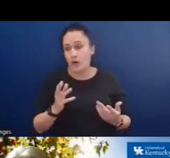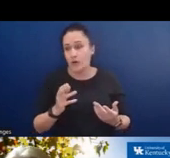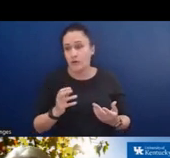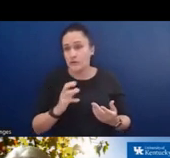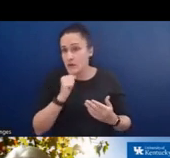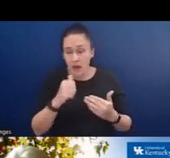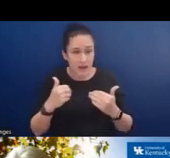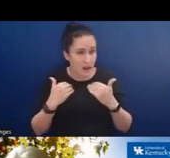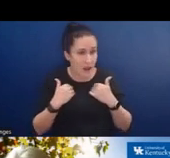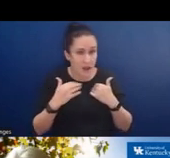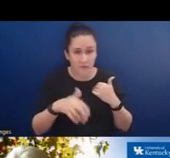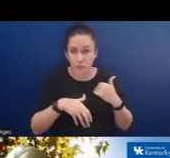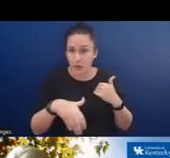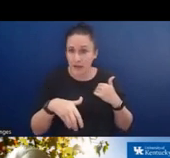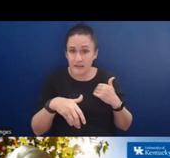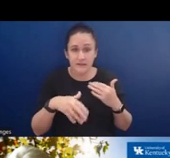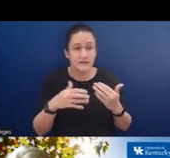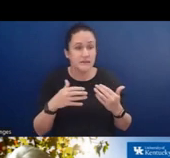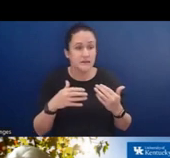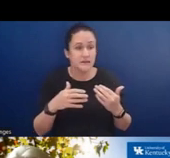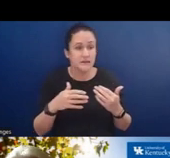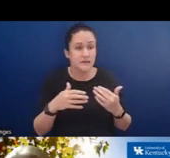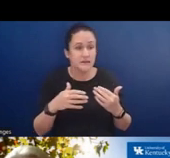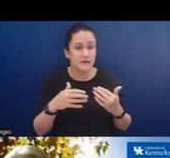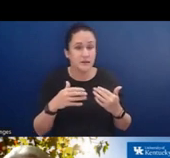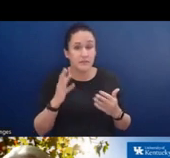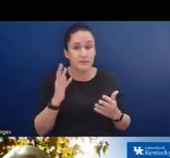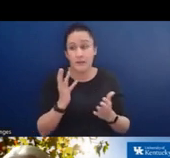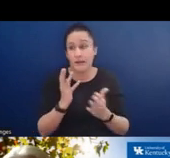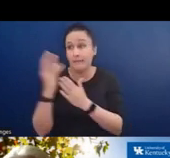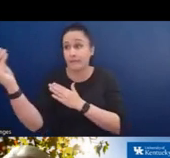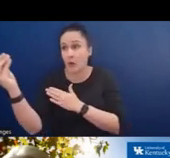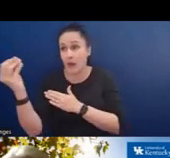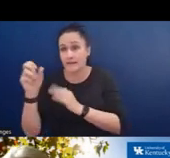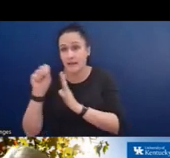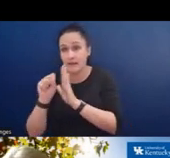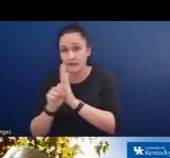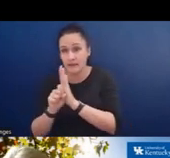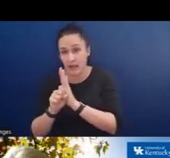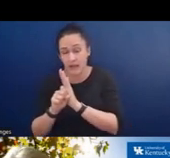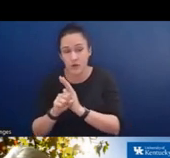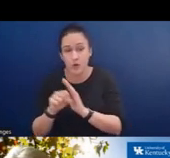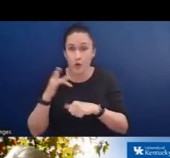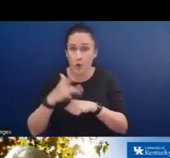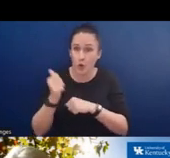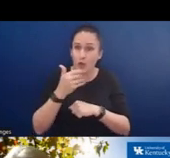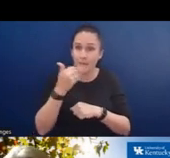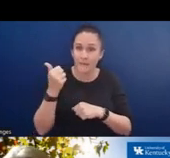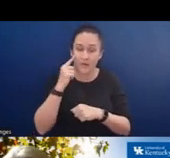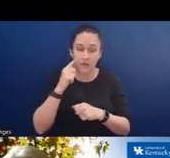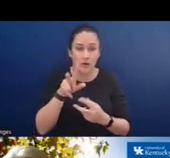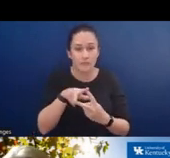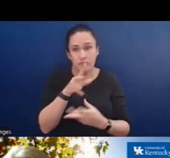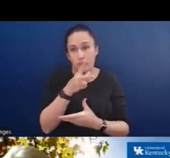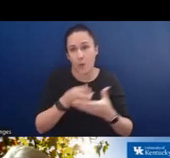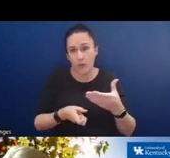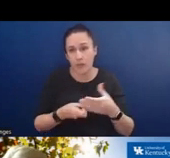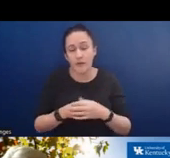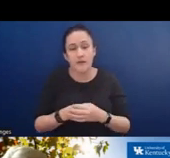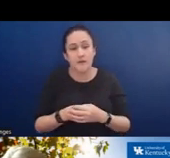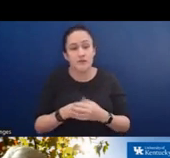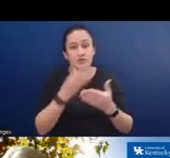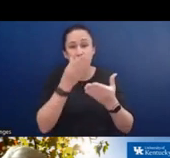have pregnancy and travel outside of the state, the earlier the better for both of those things. So evidence